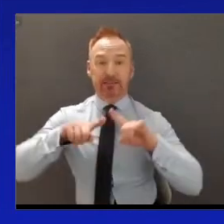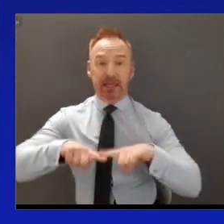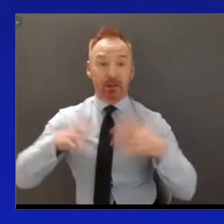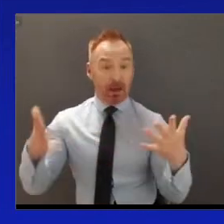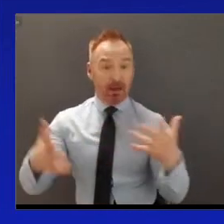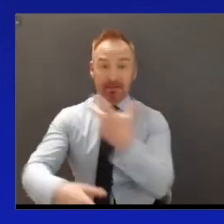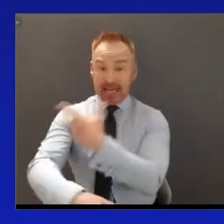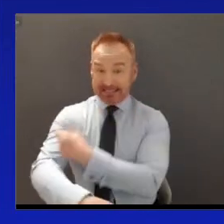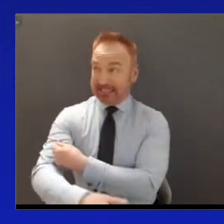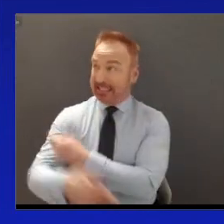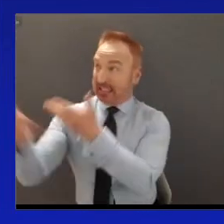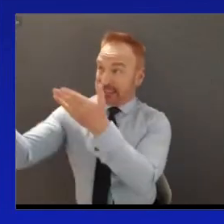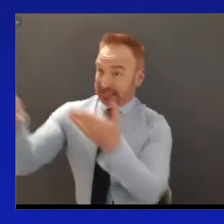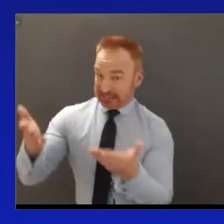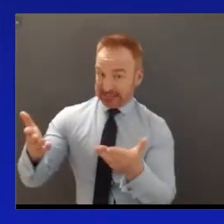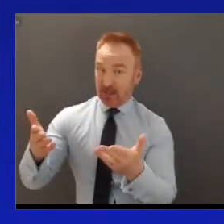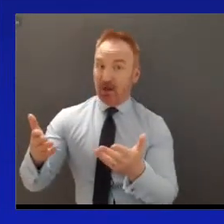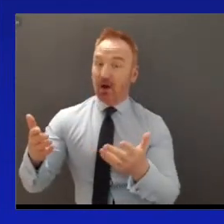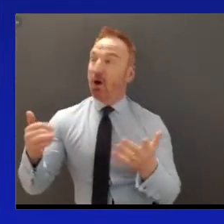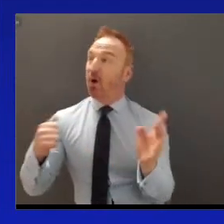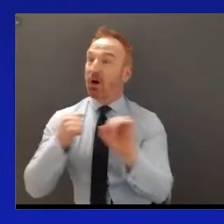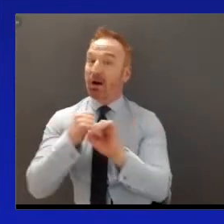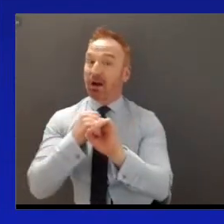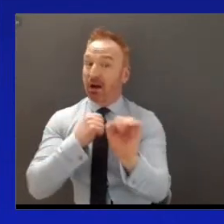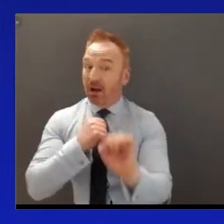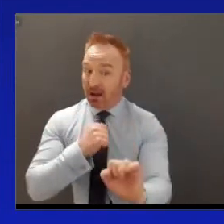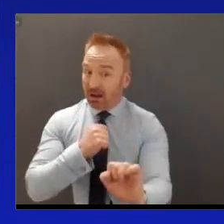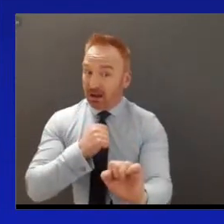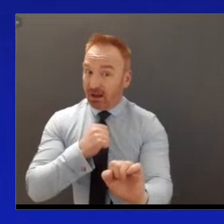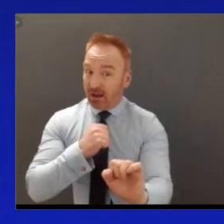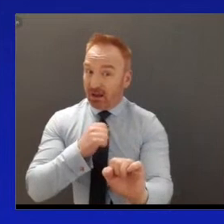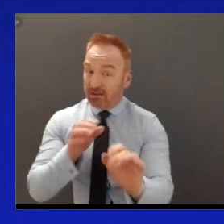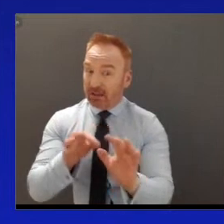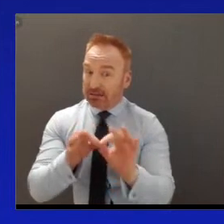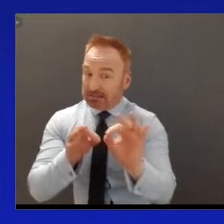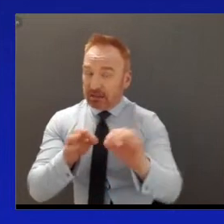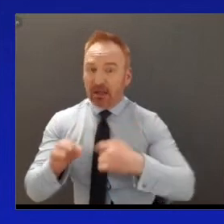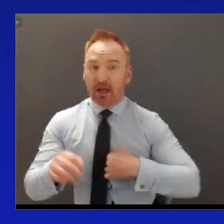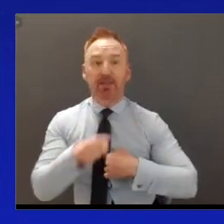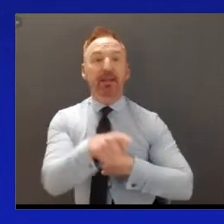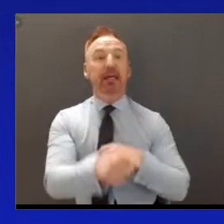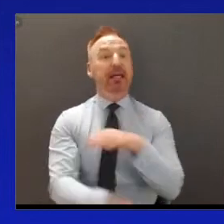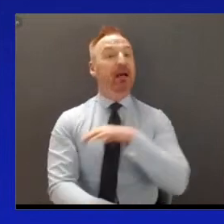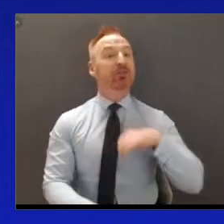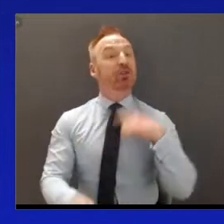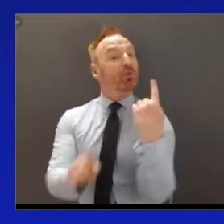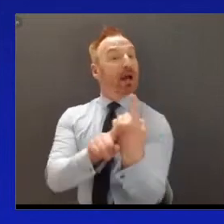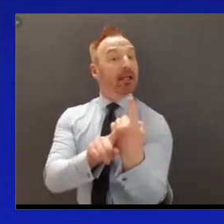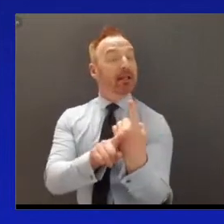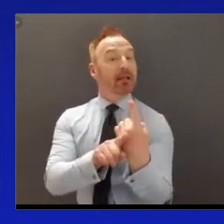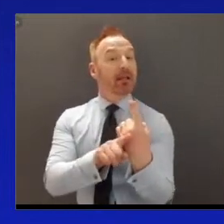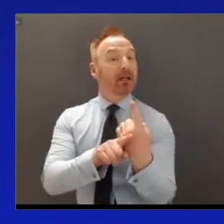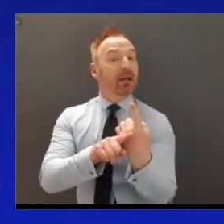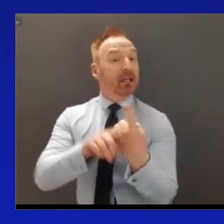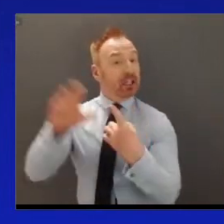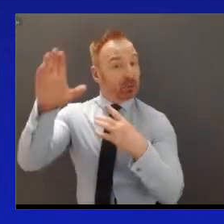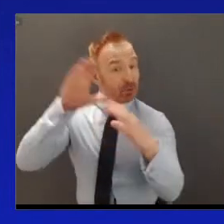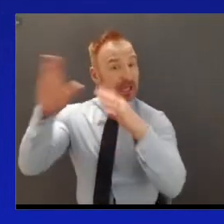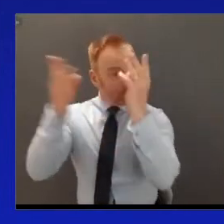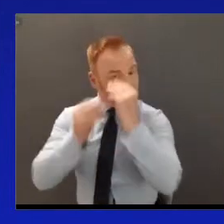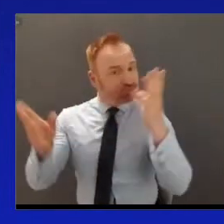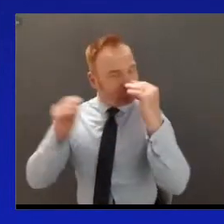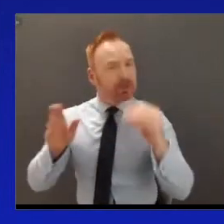off. And again, I just want to repeat, I think you're absolutely right, Councillor, that communications will be strategic there.